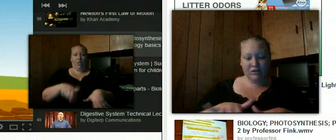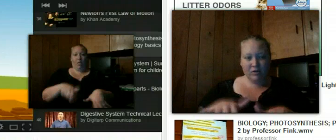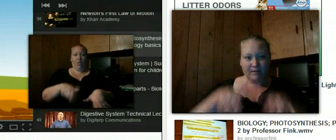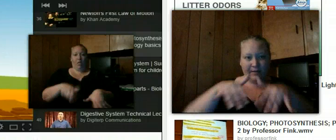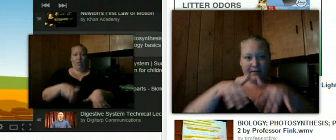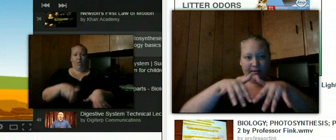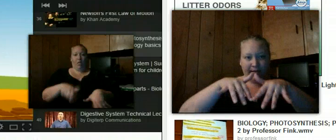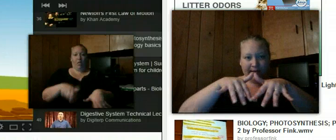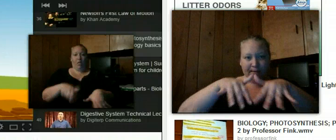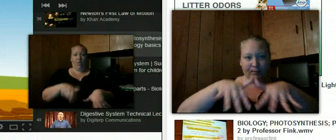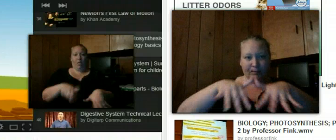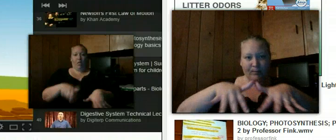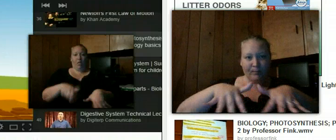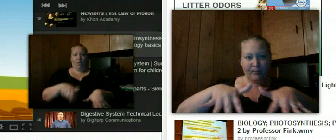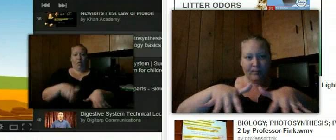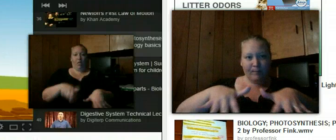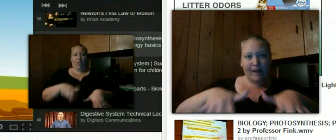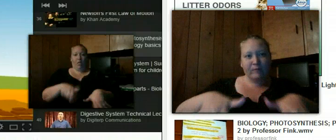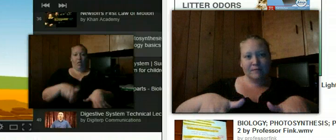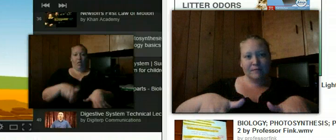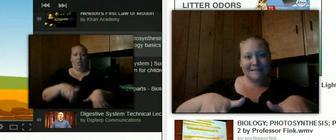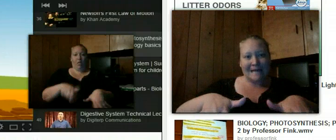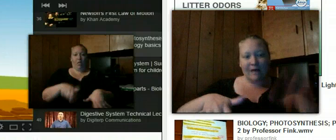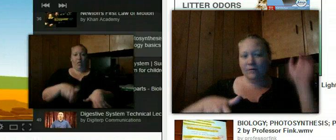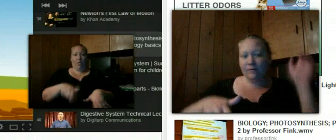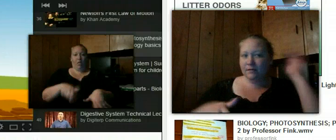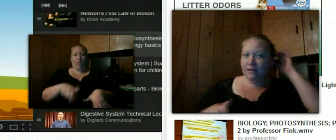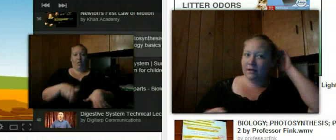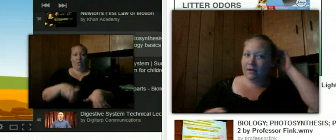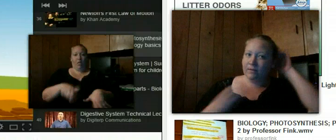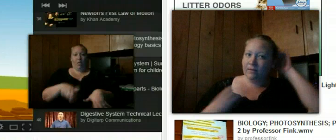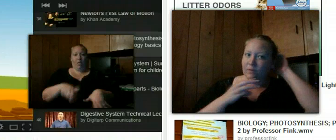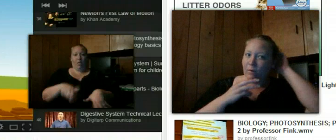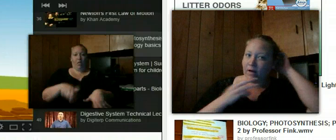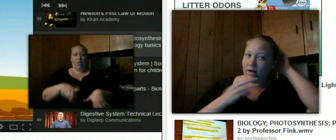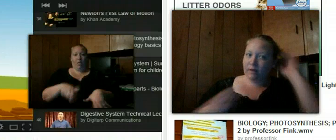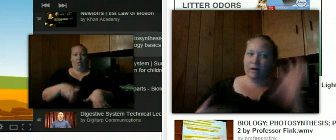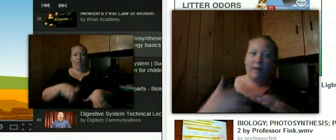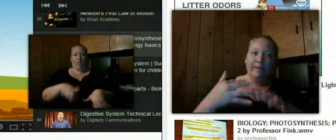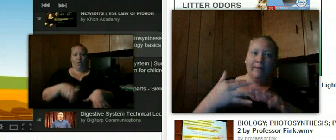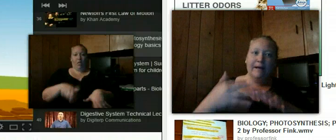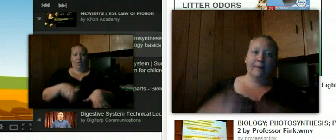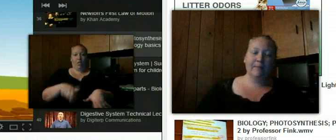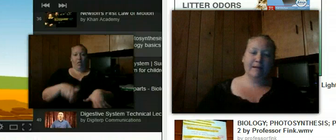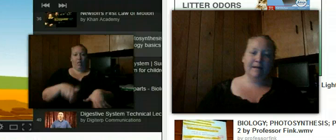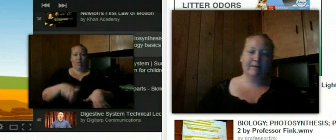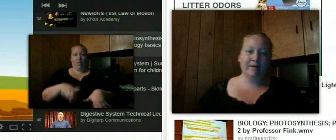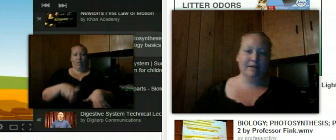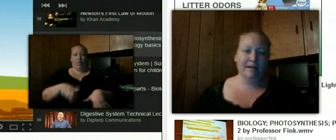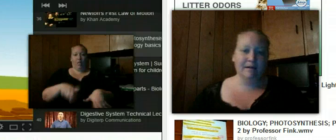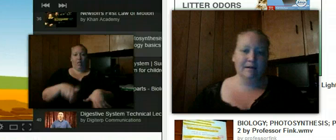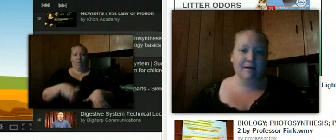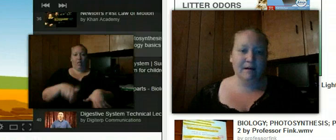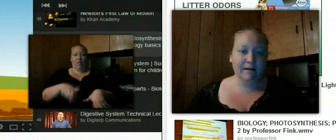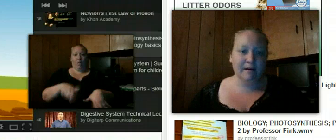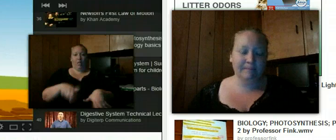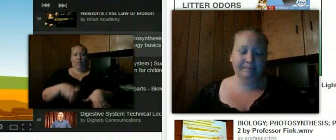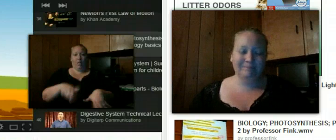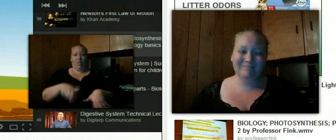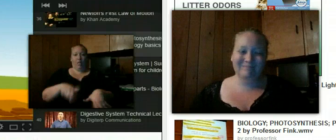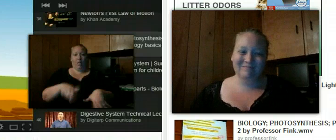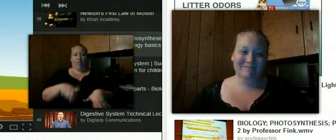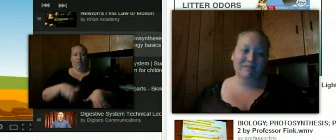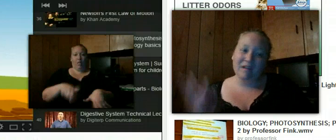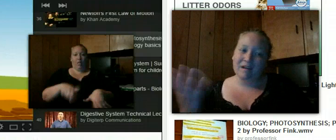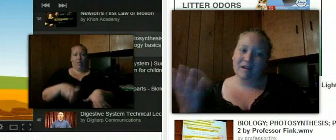kind of like shows how it like spirals down with the water coming up and everything.